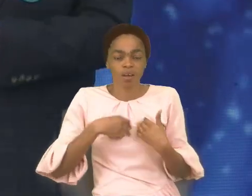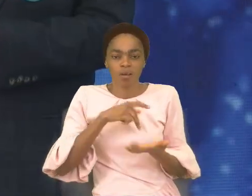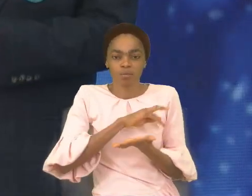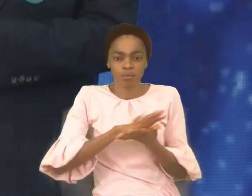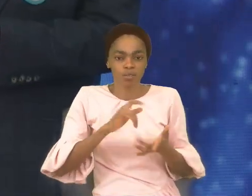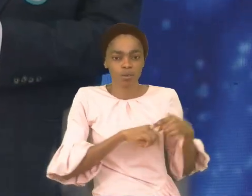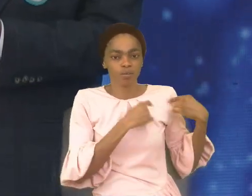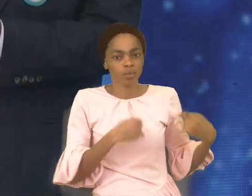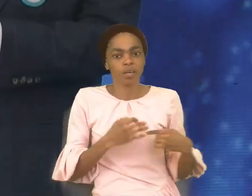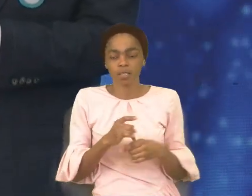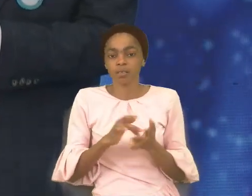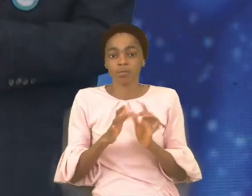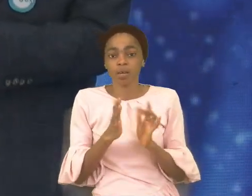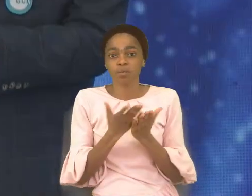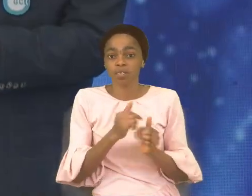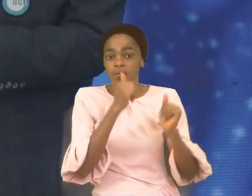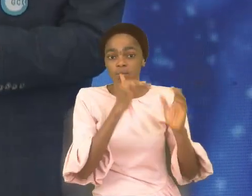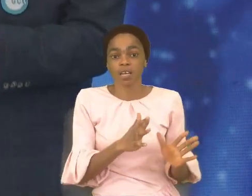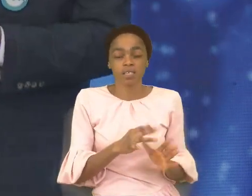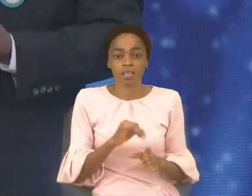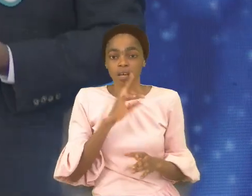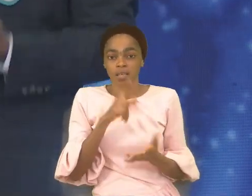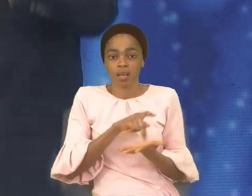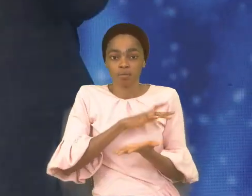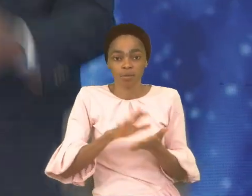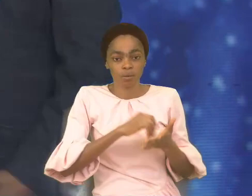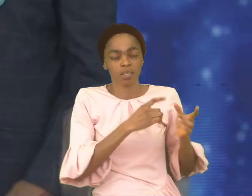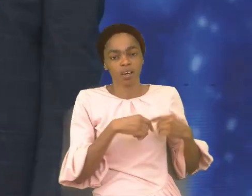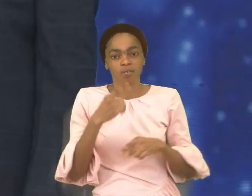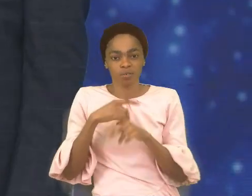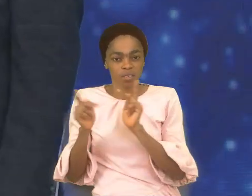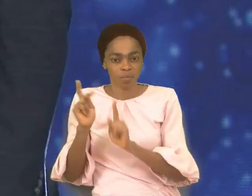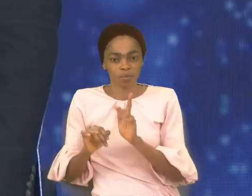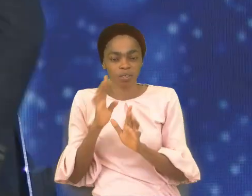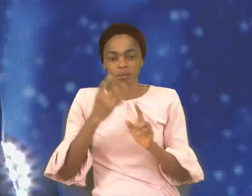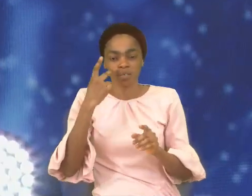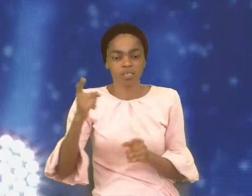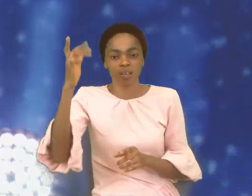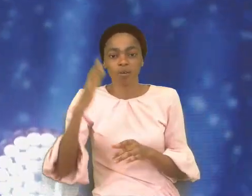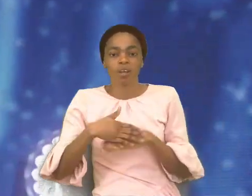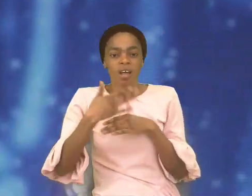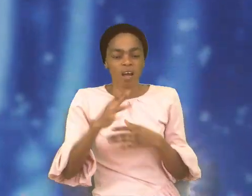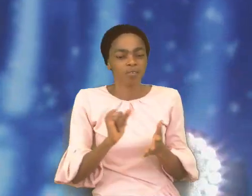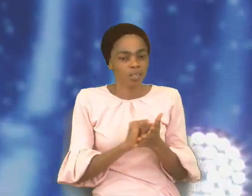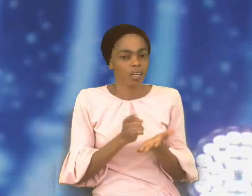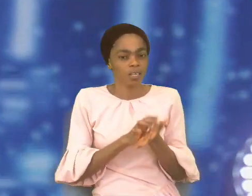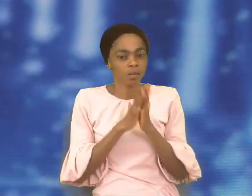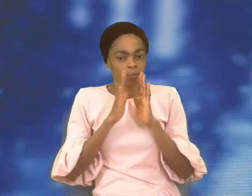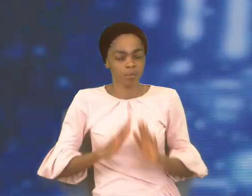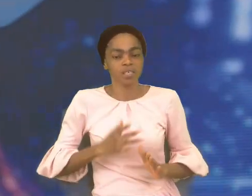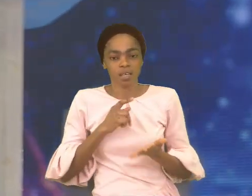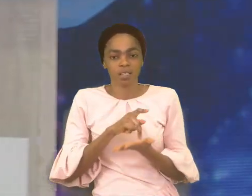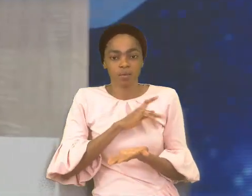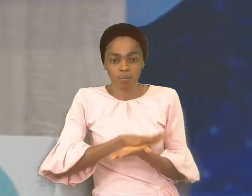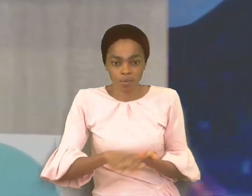then after the peace and the purity, there is the power, for you shall receive power after that the Holy Ghost is